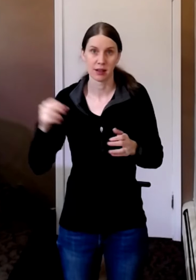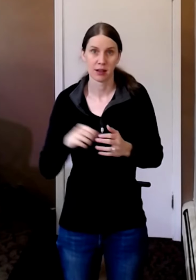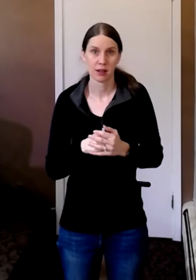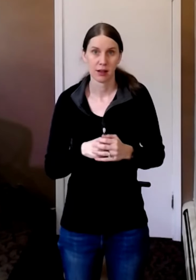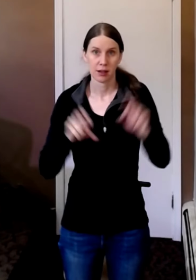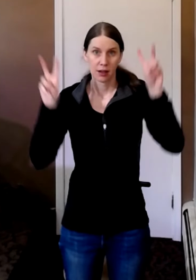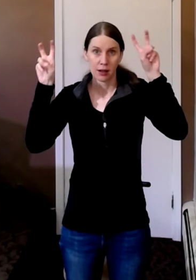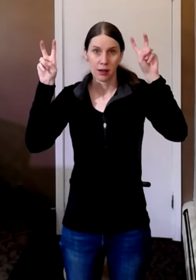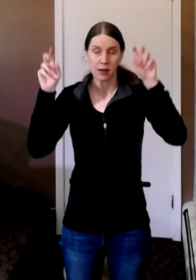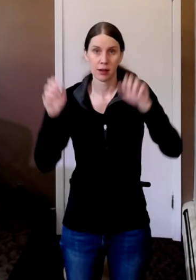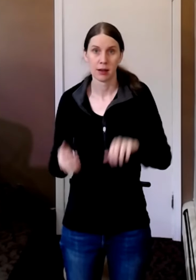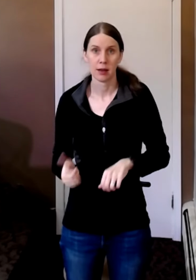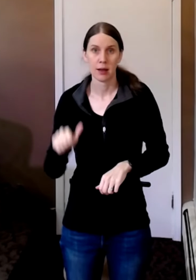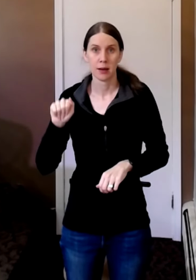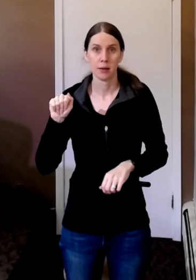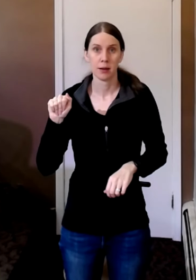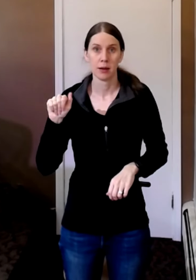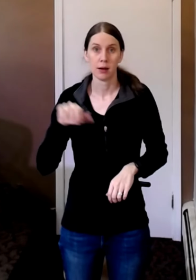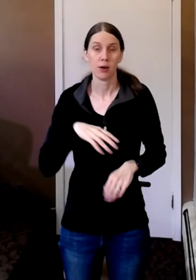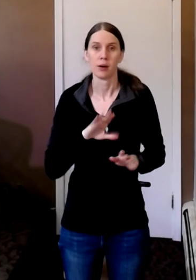I've entitled Babylon Fallen.